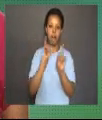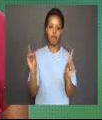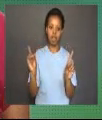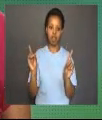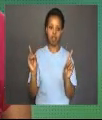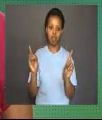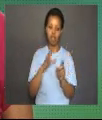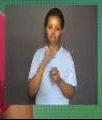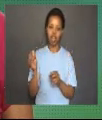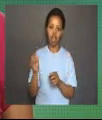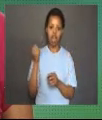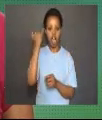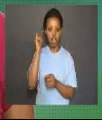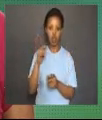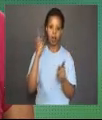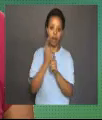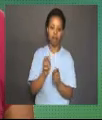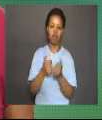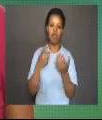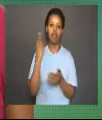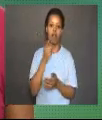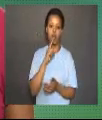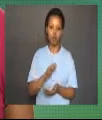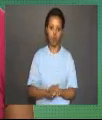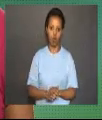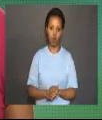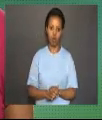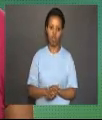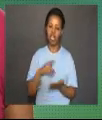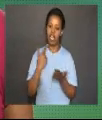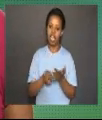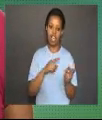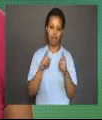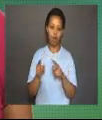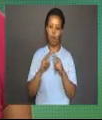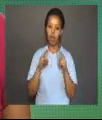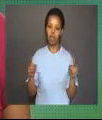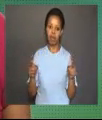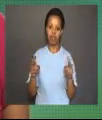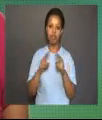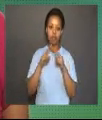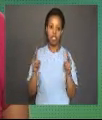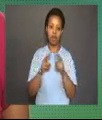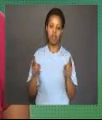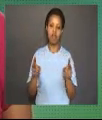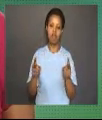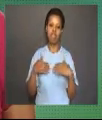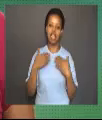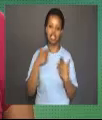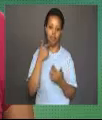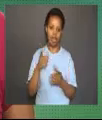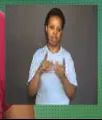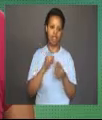and prove ideas. This is going to be a very